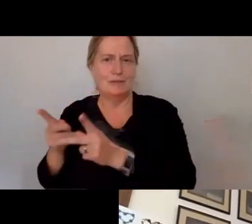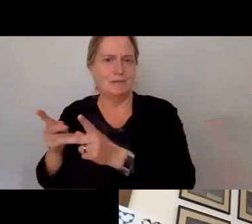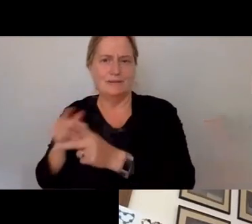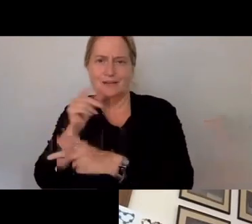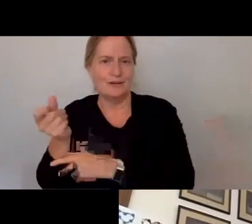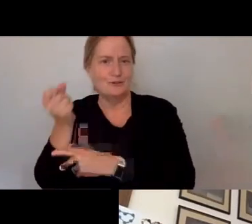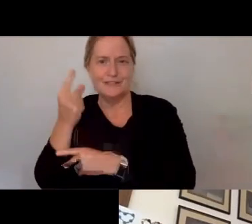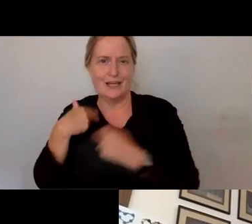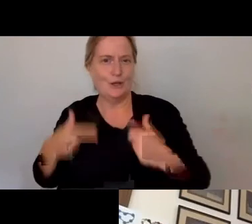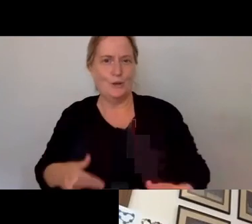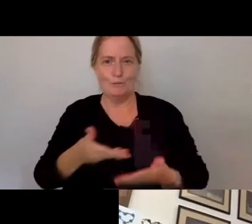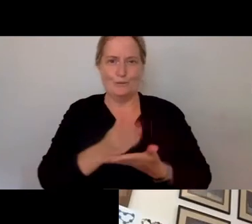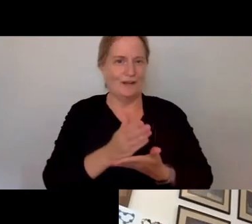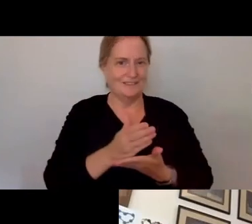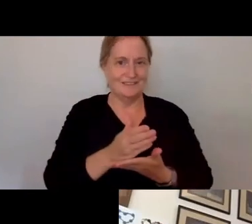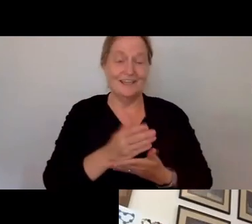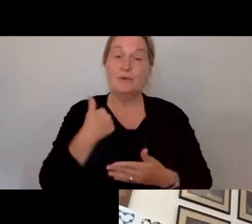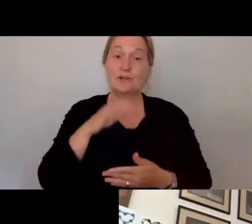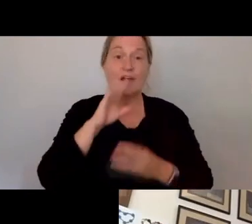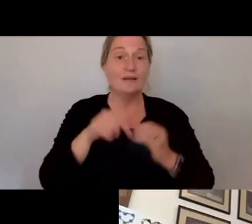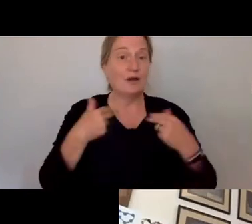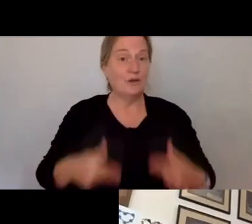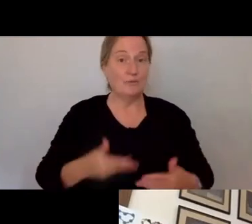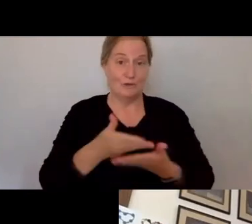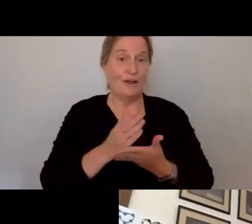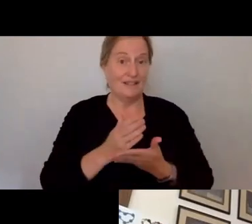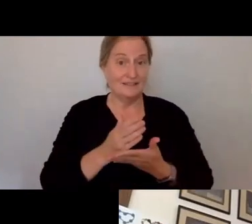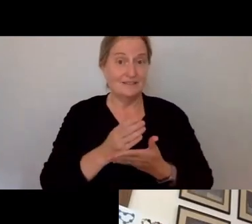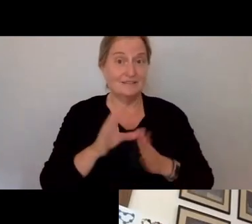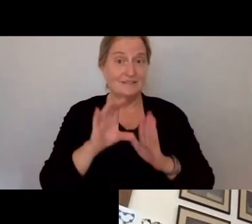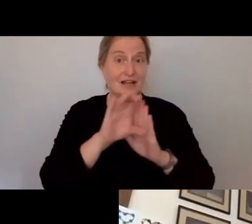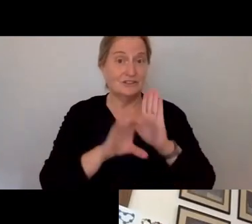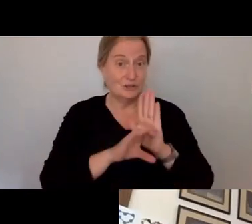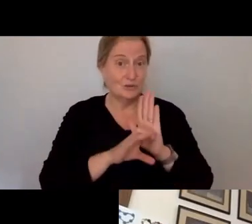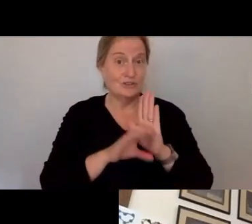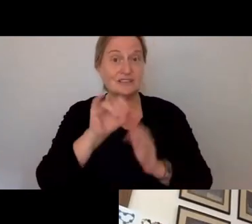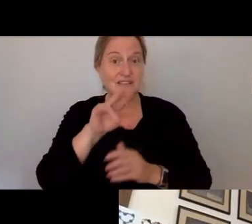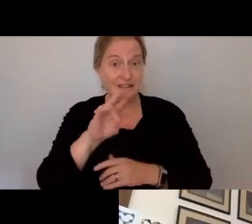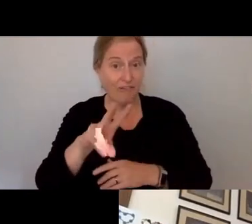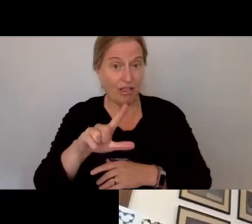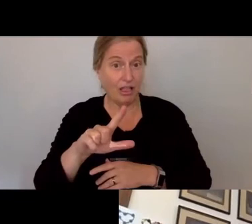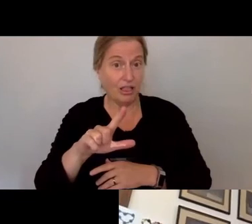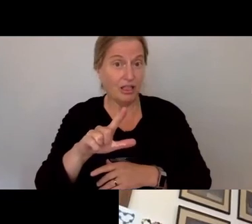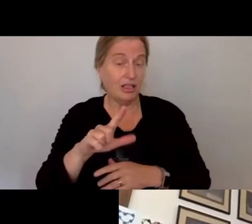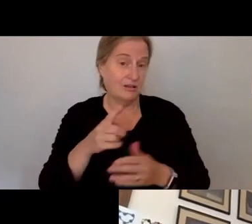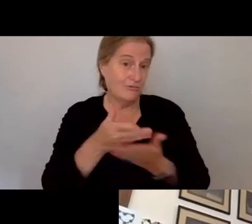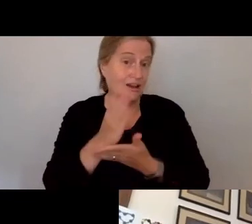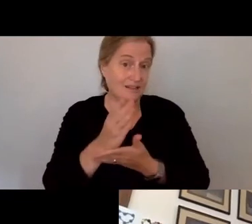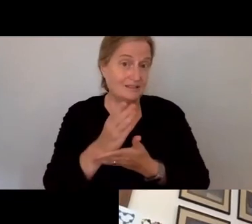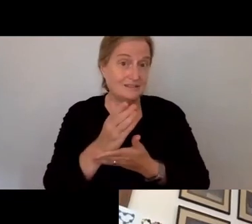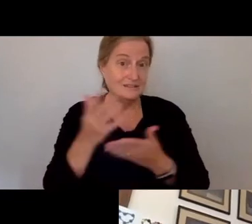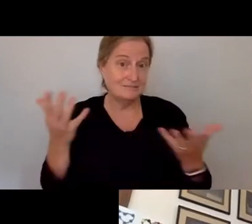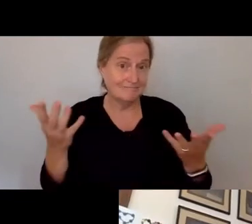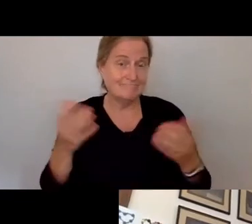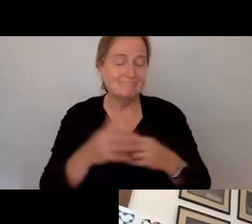right? And we are talking about a human right here. We're talking about a constitutional civil right here. So I think that bodes well to